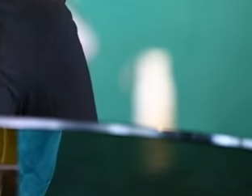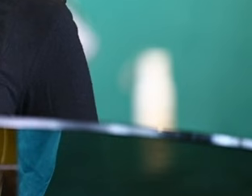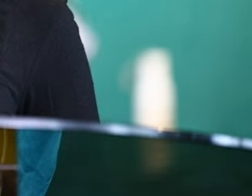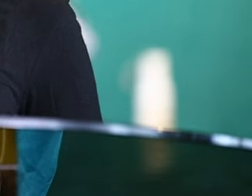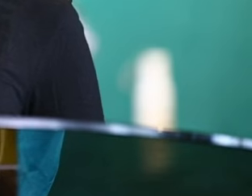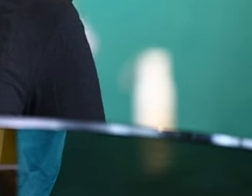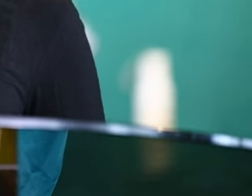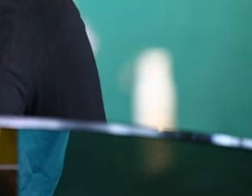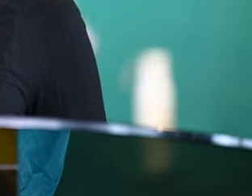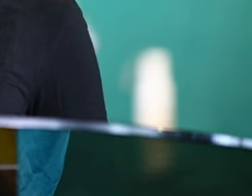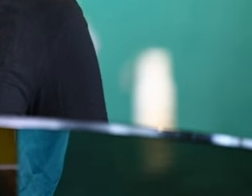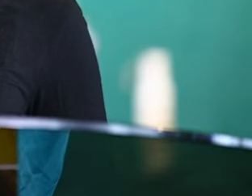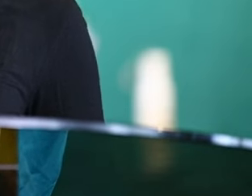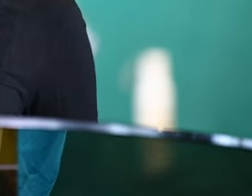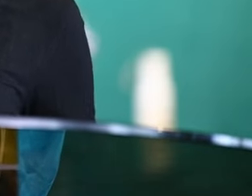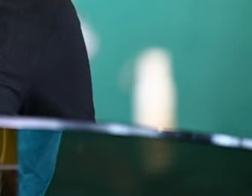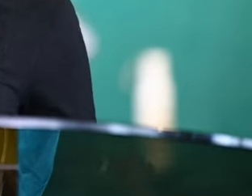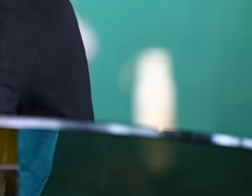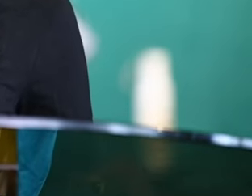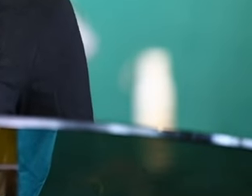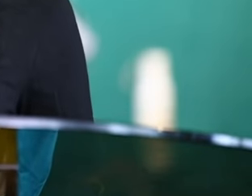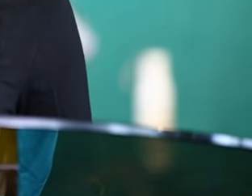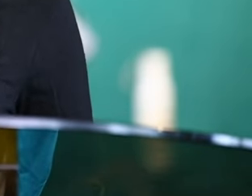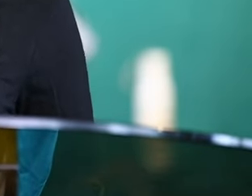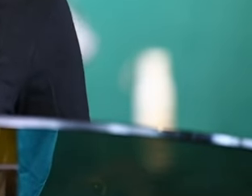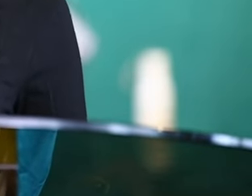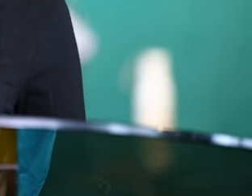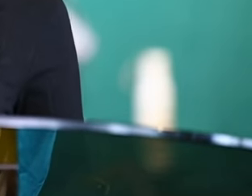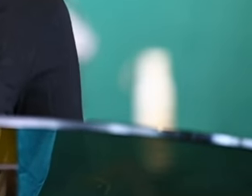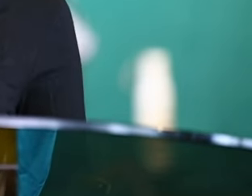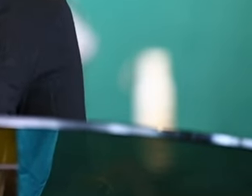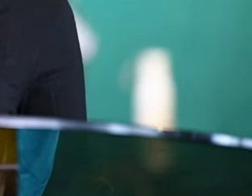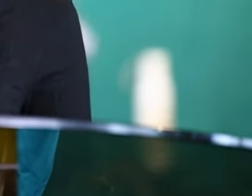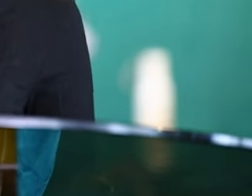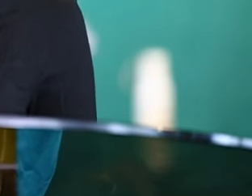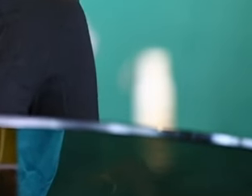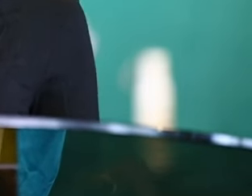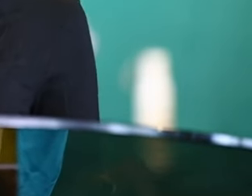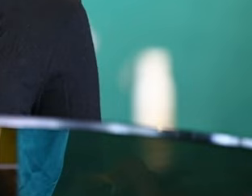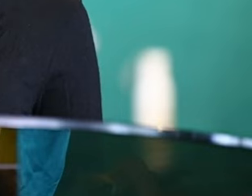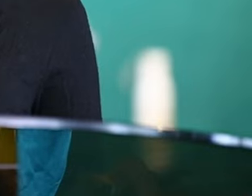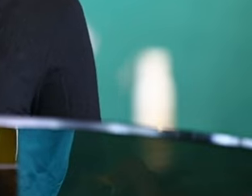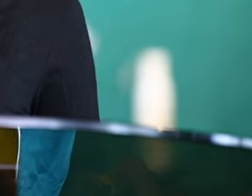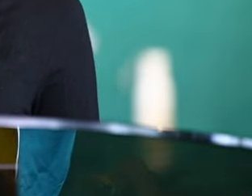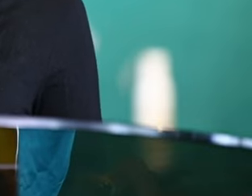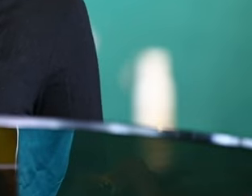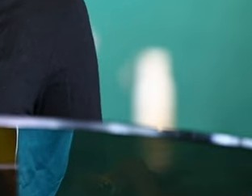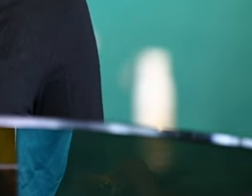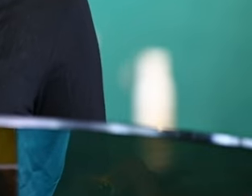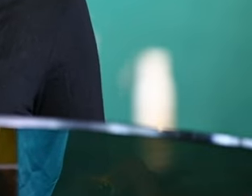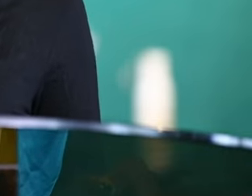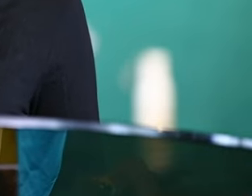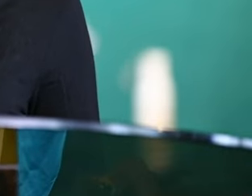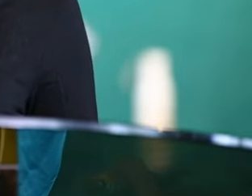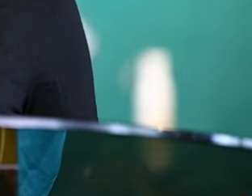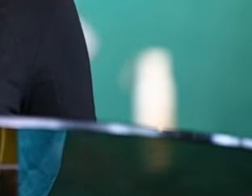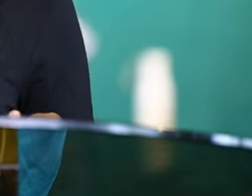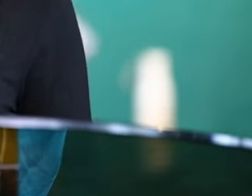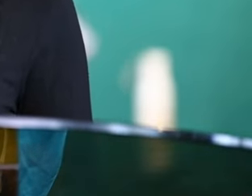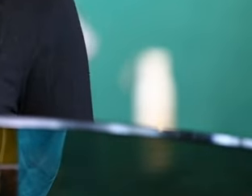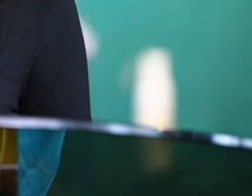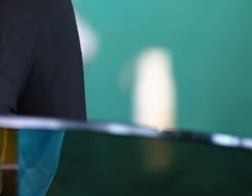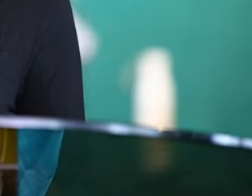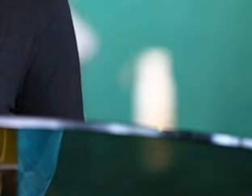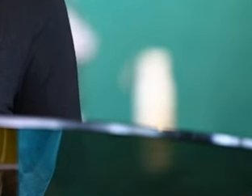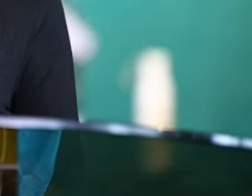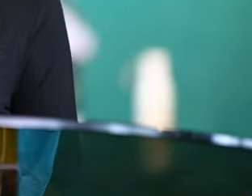heard about the preacher's club, but he thought, "If that girl can preach, I can preach too." A few Sabbaths